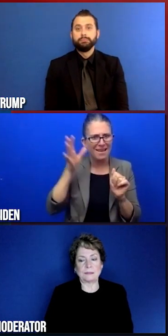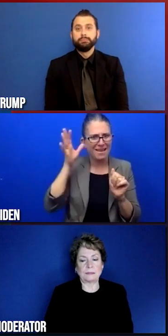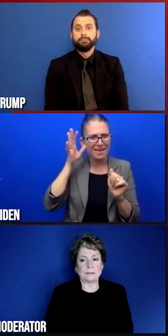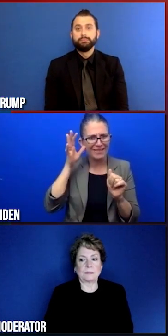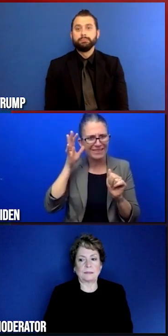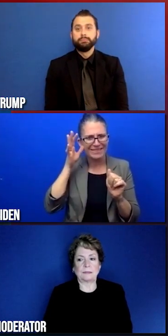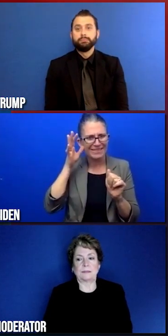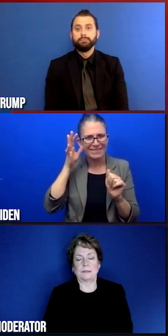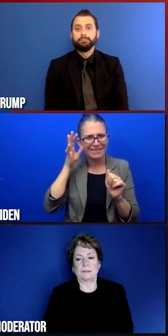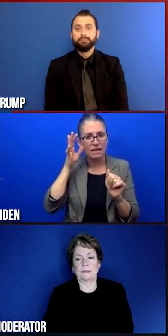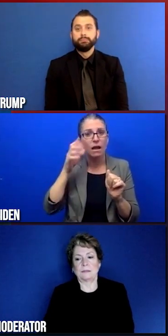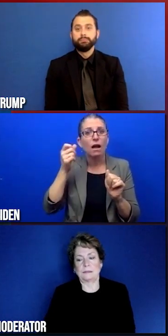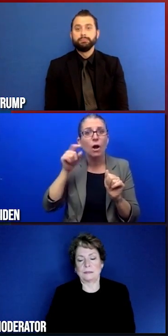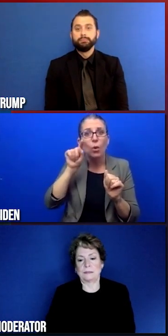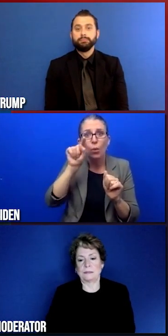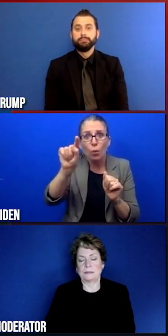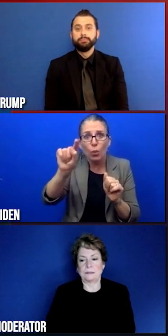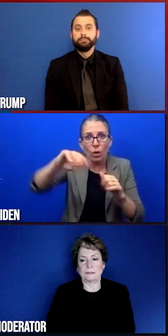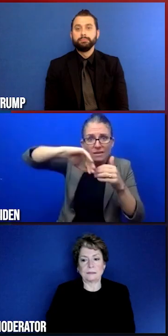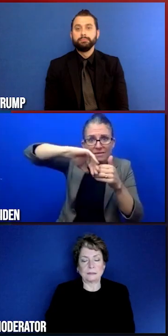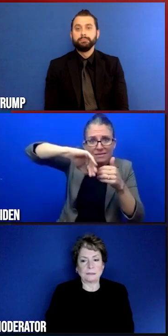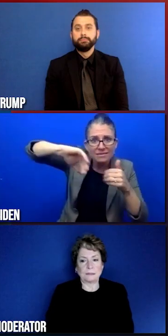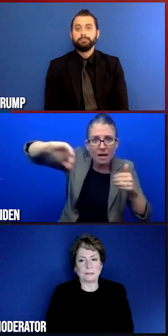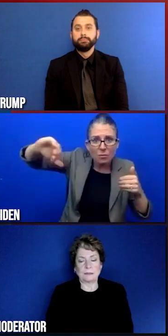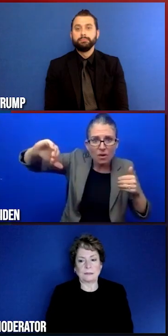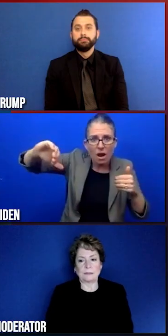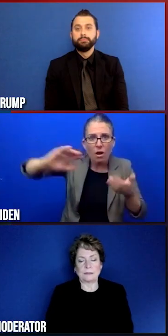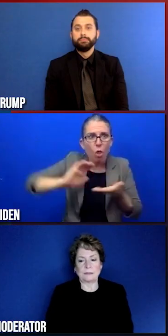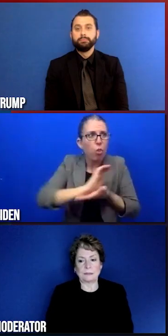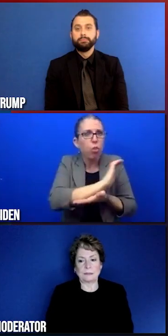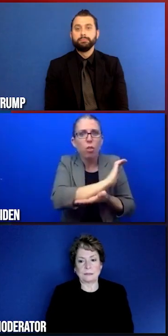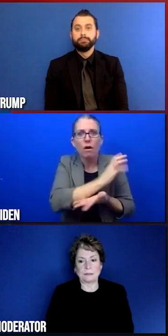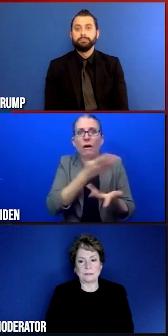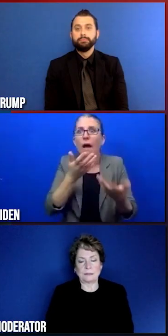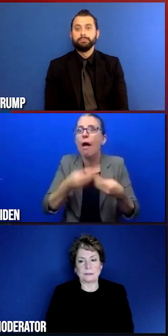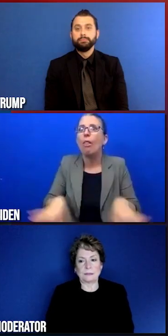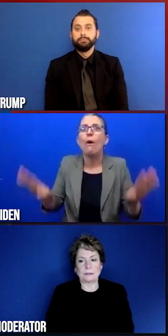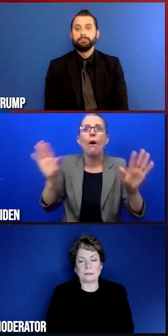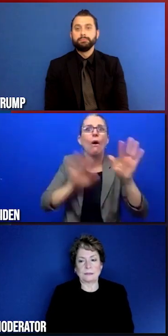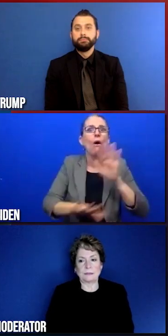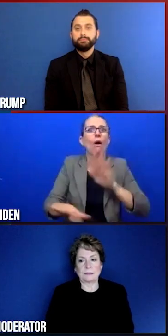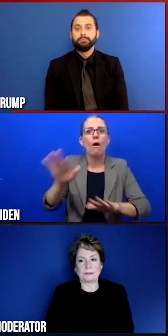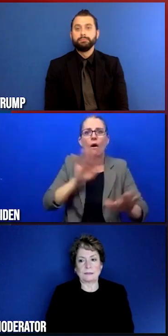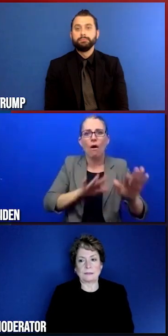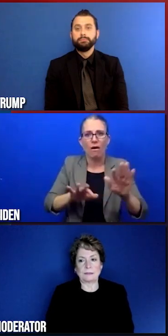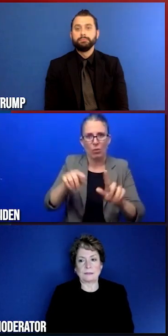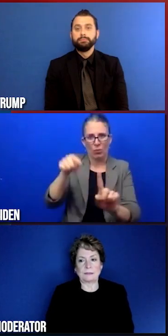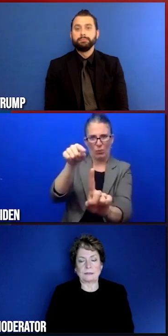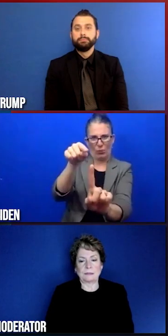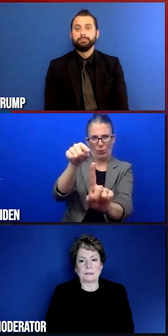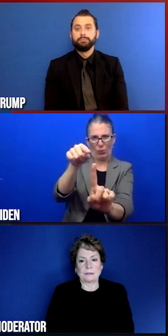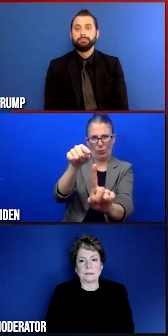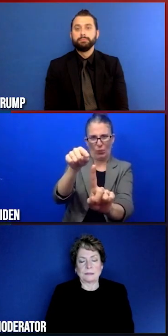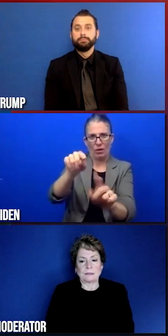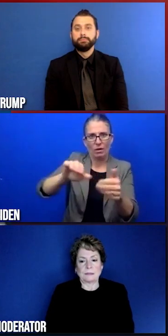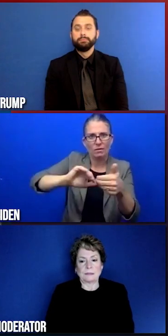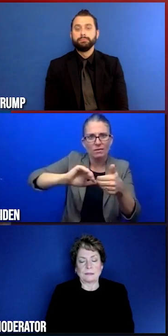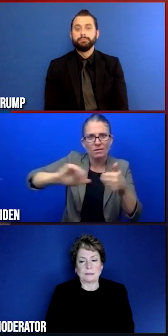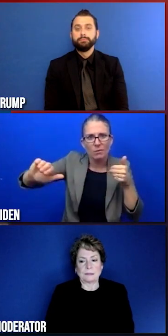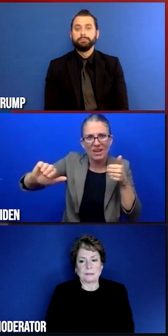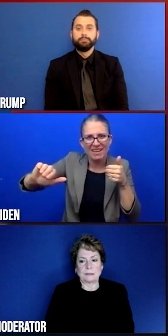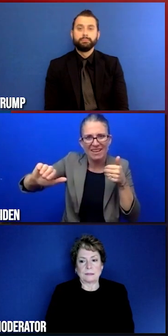with. Real tough. We're really strong. And guess what? They cannot, it's not coyotes didn't bring them over.